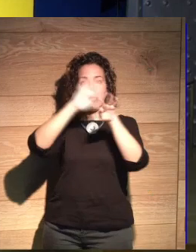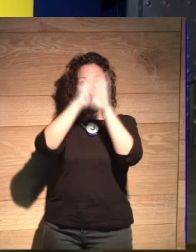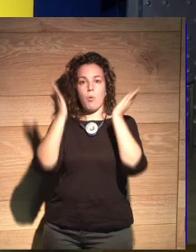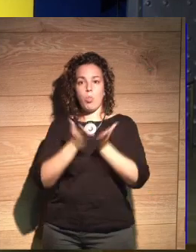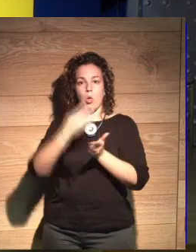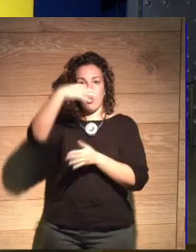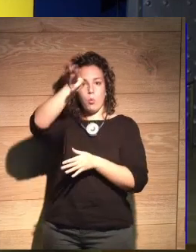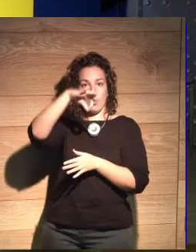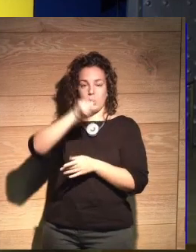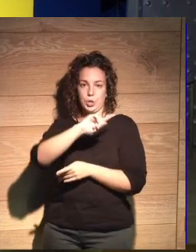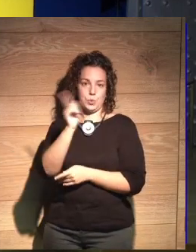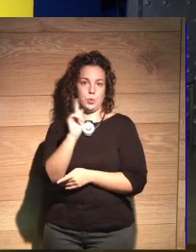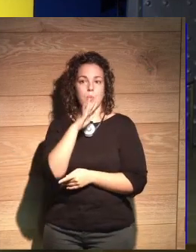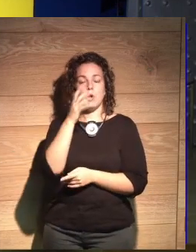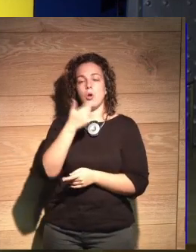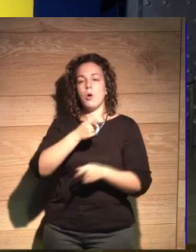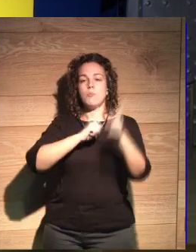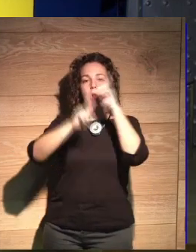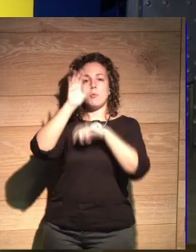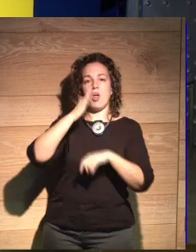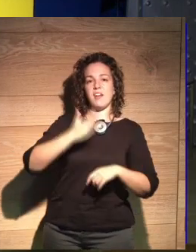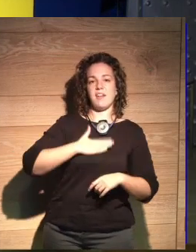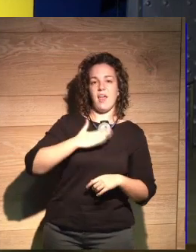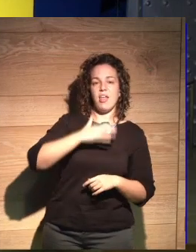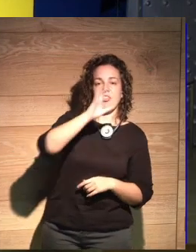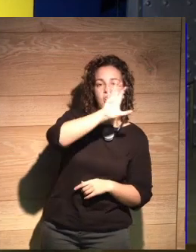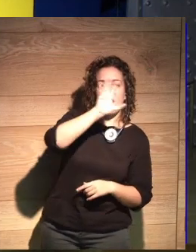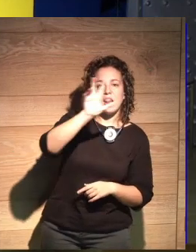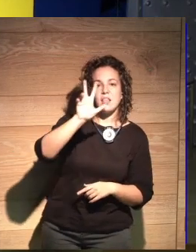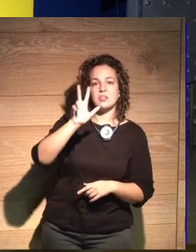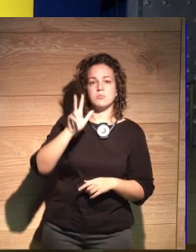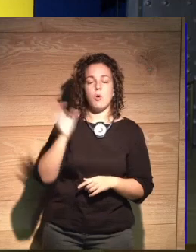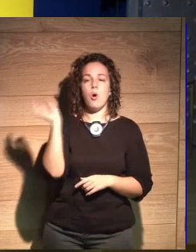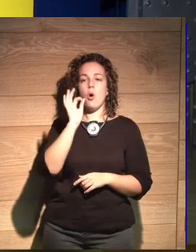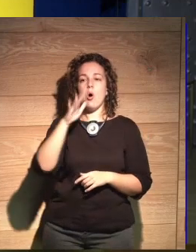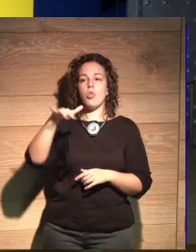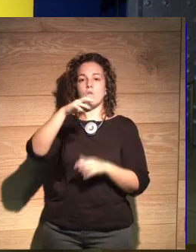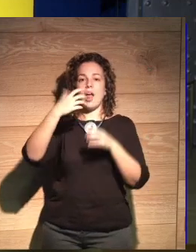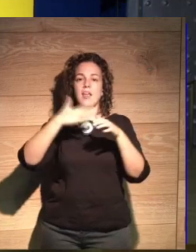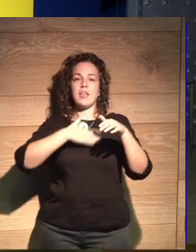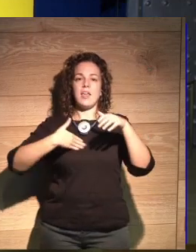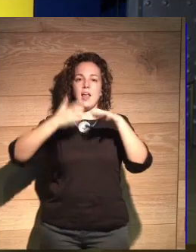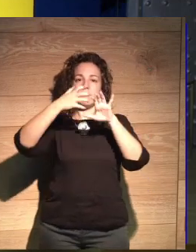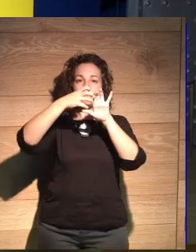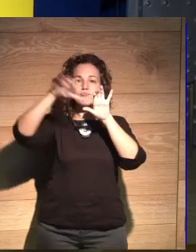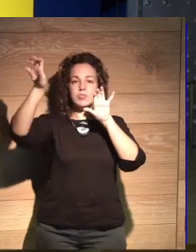regions where there are issues of secession. There are other countries that have had issues of